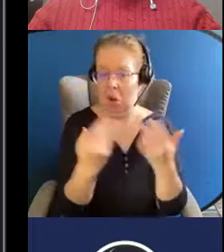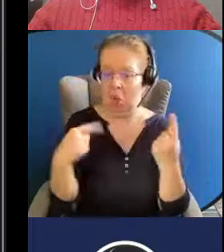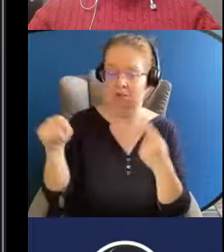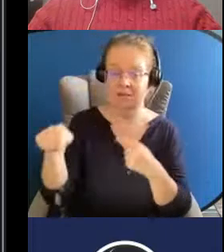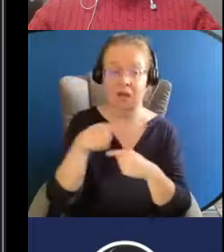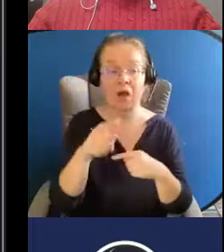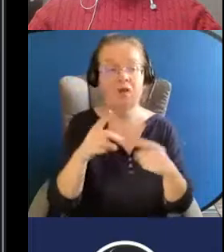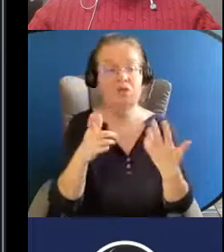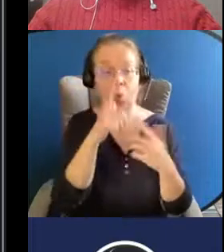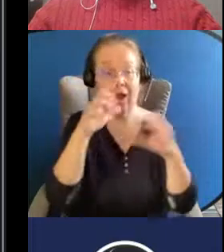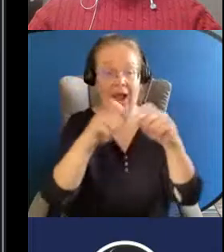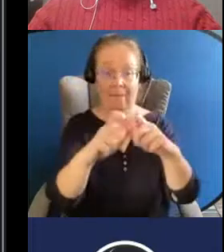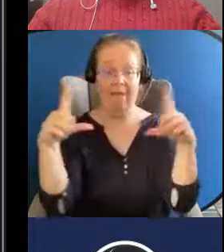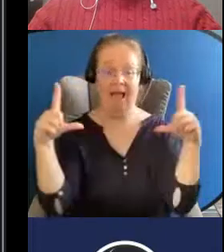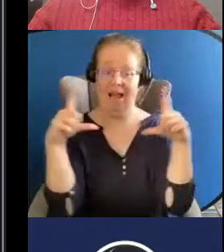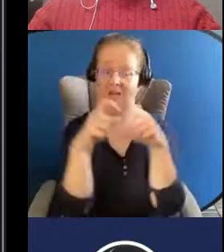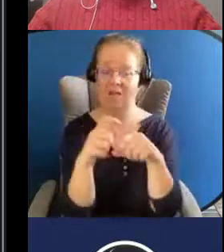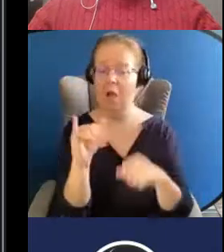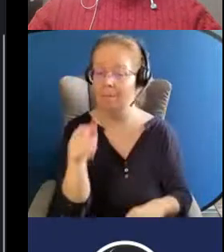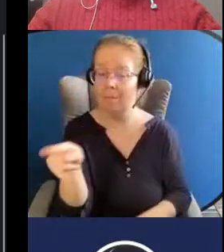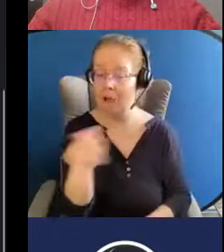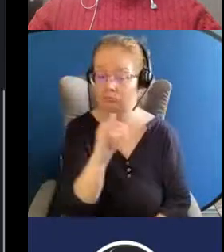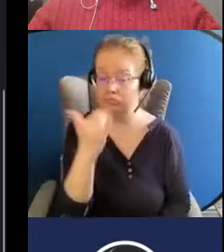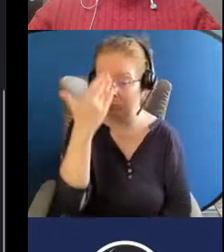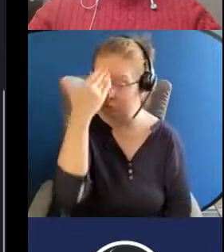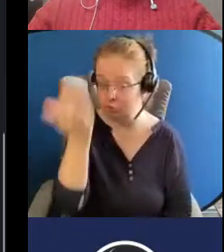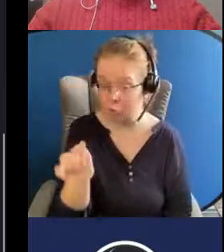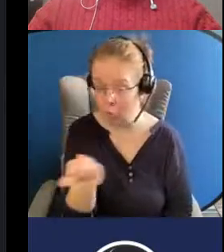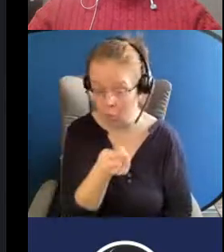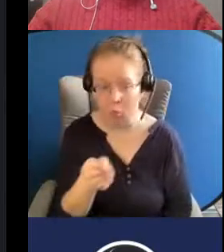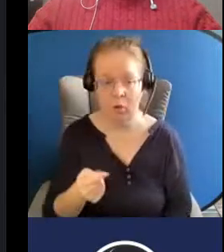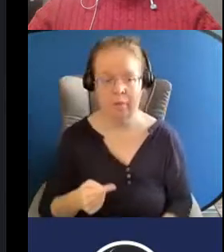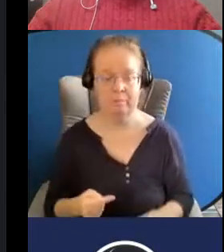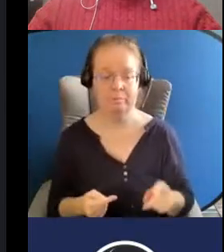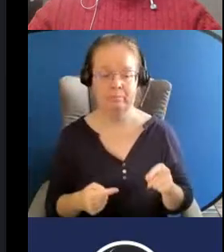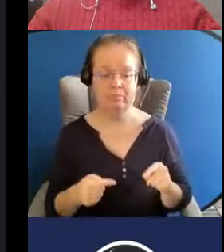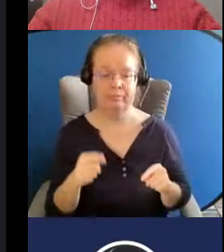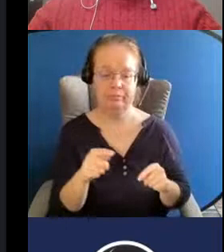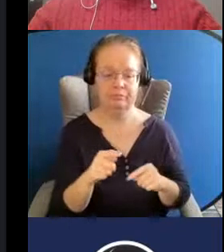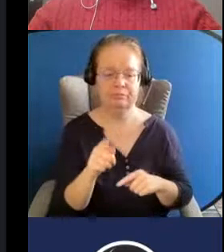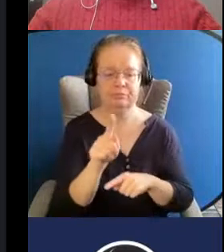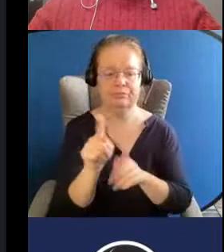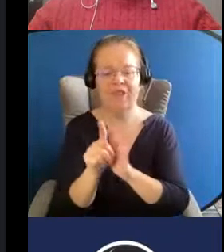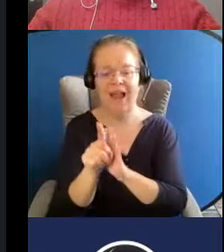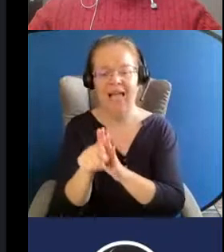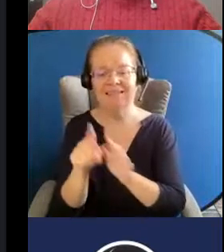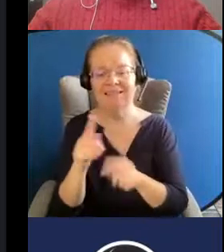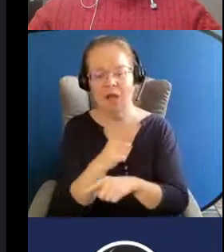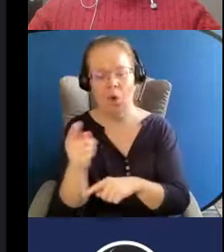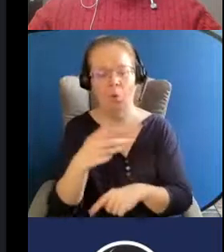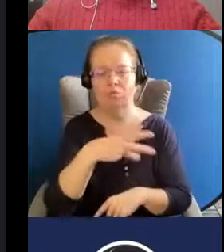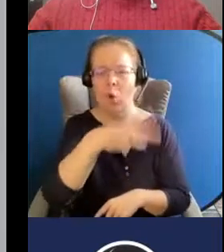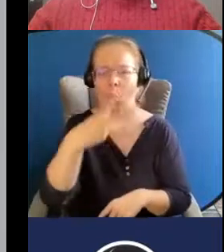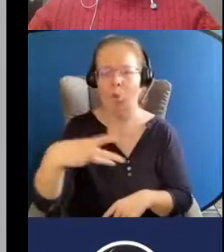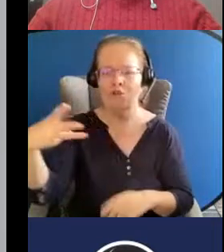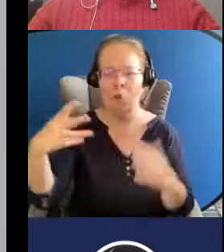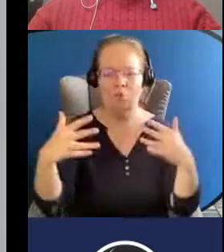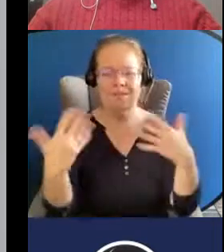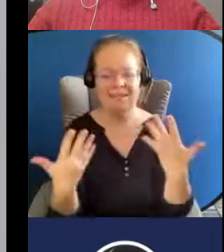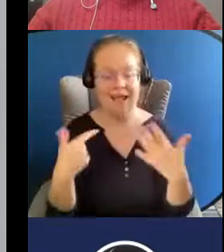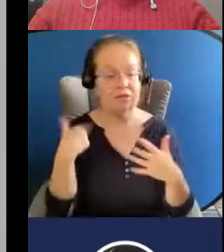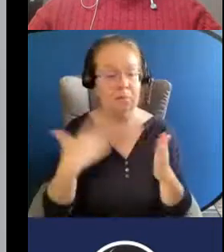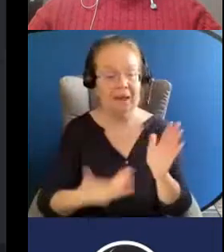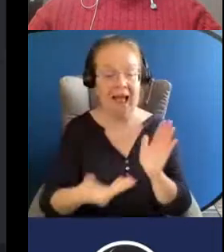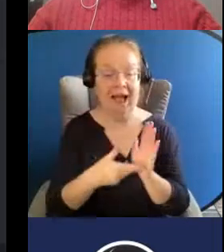go into magnifier, one of the things you might not necessarily be aware of is that in more of the later versions of Windows 10, we actually